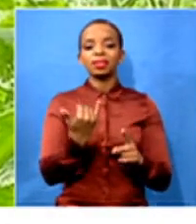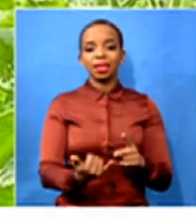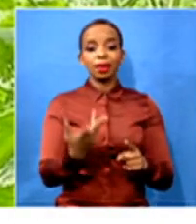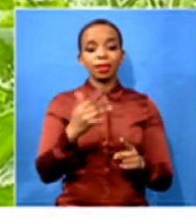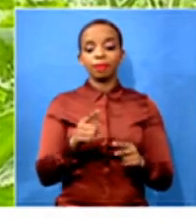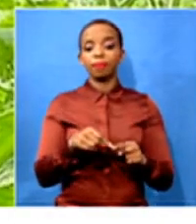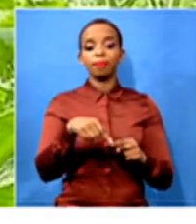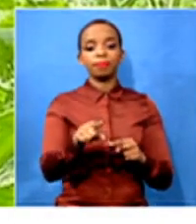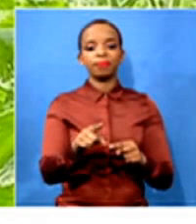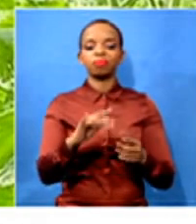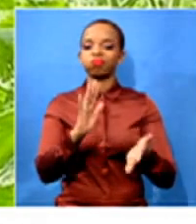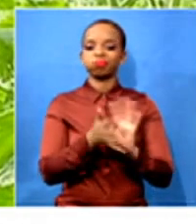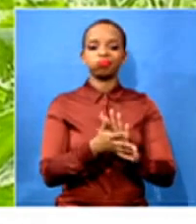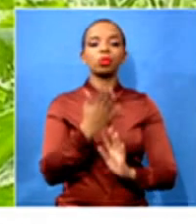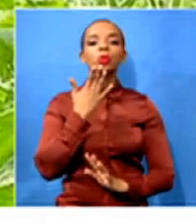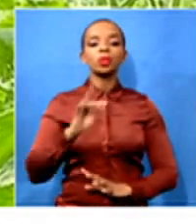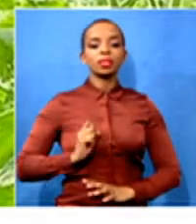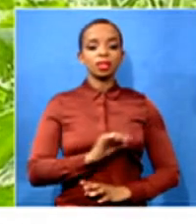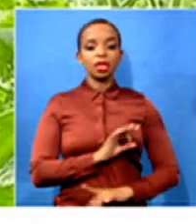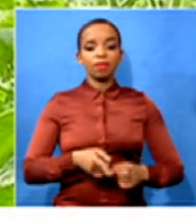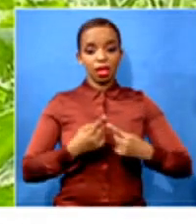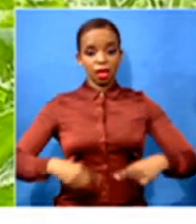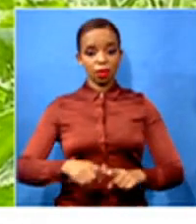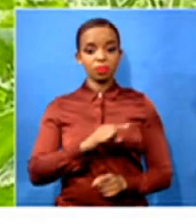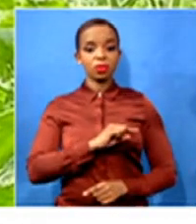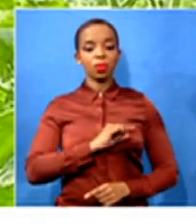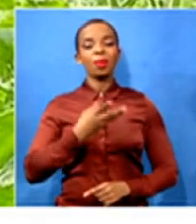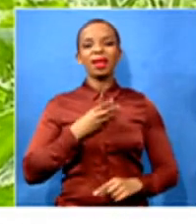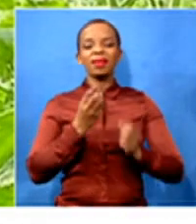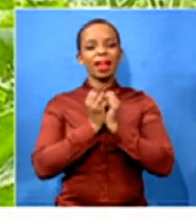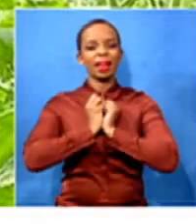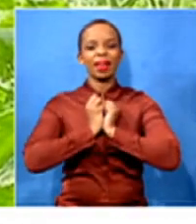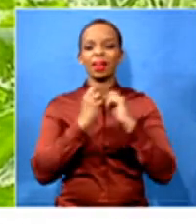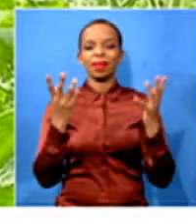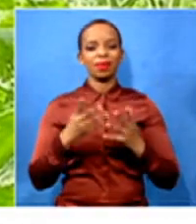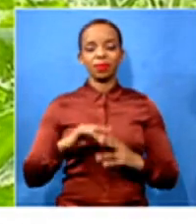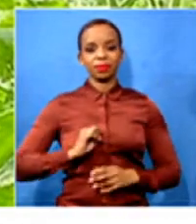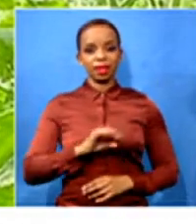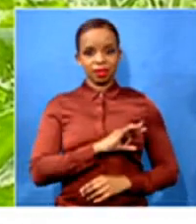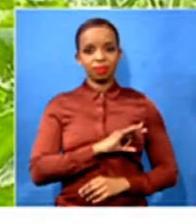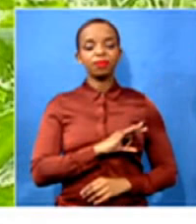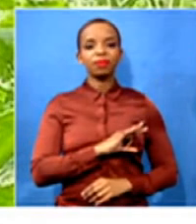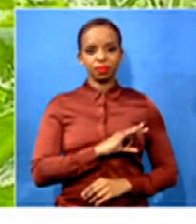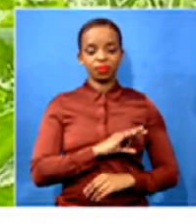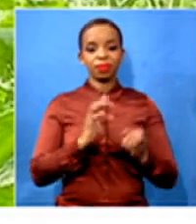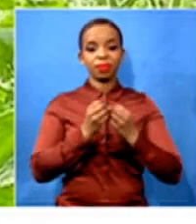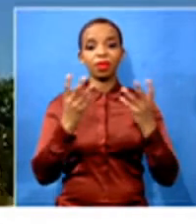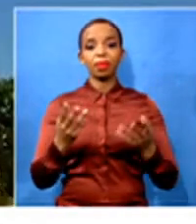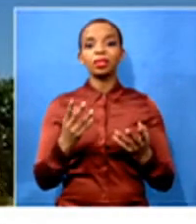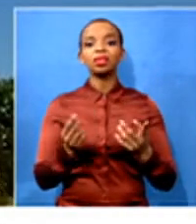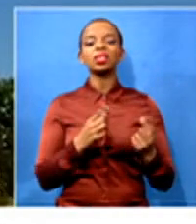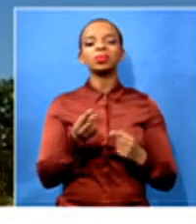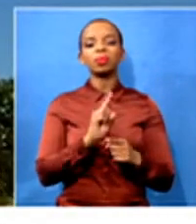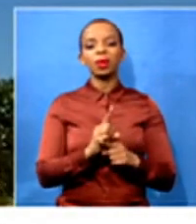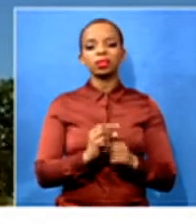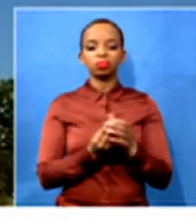our staff. We have a lot of staff, mainly being used in the pack house and the growing of the cucumbers.